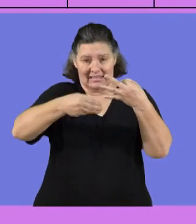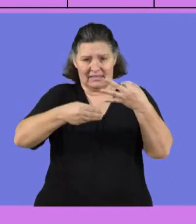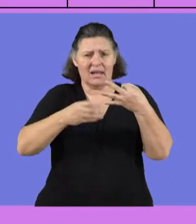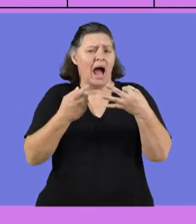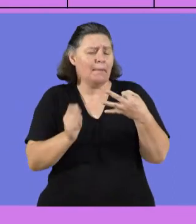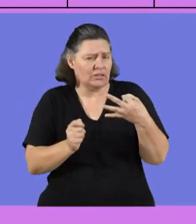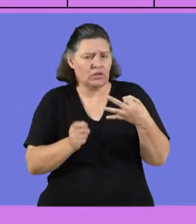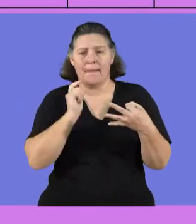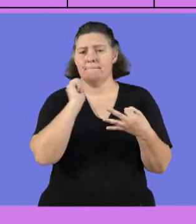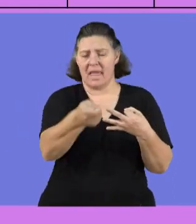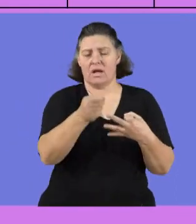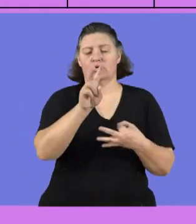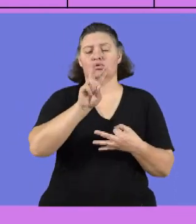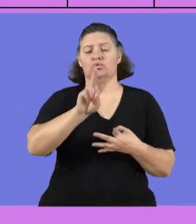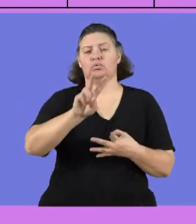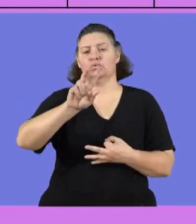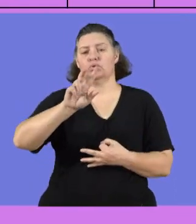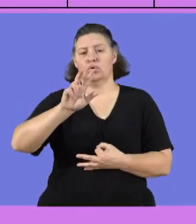add 90 rand, we have